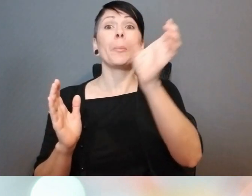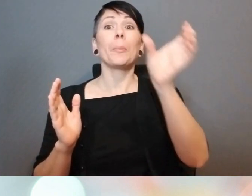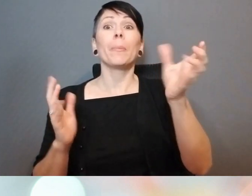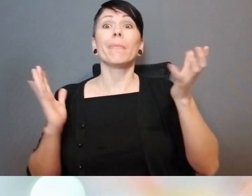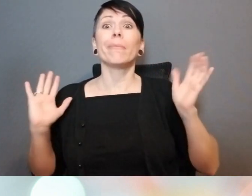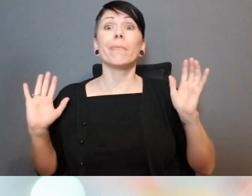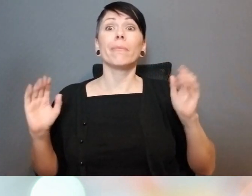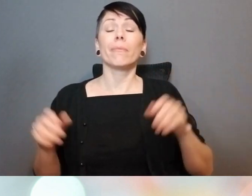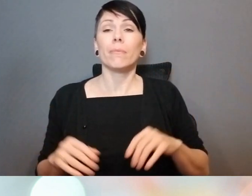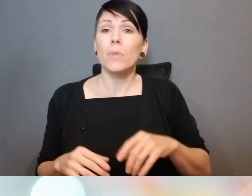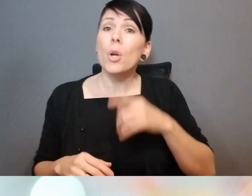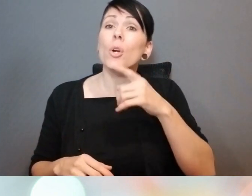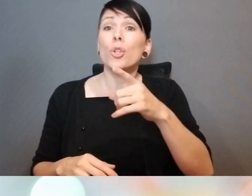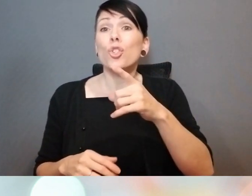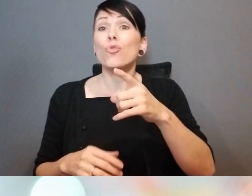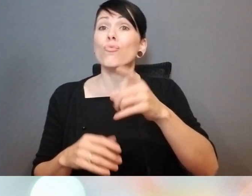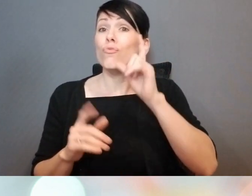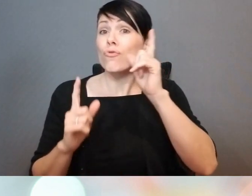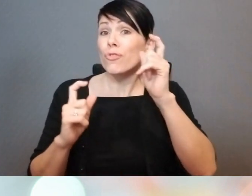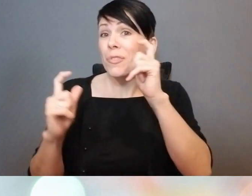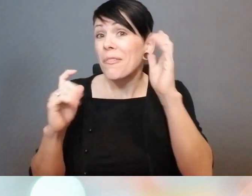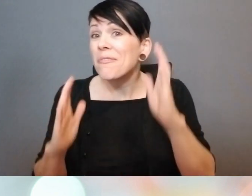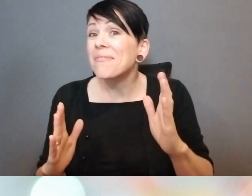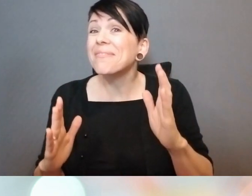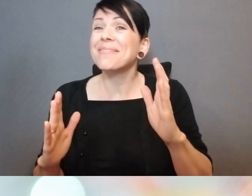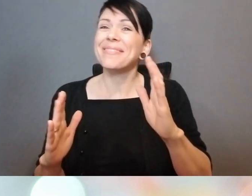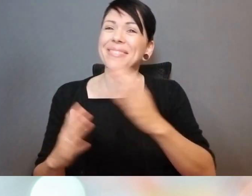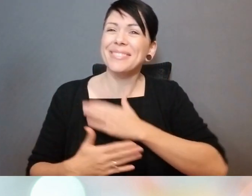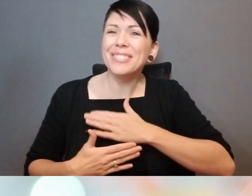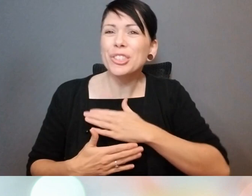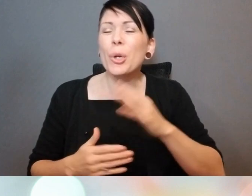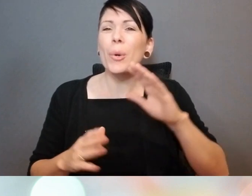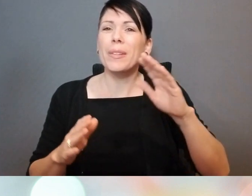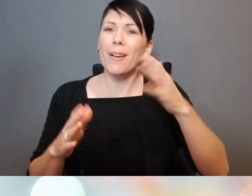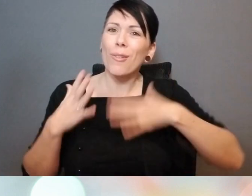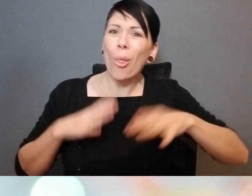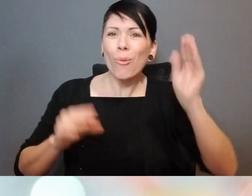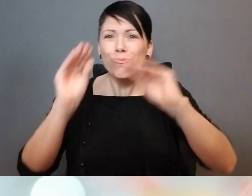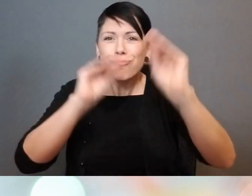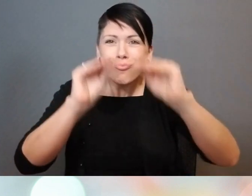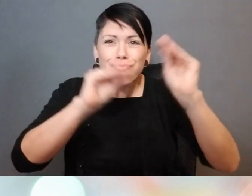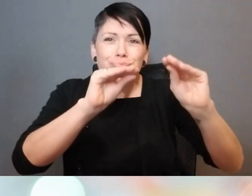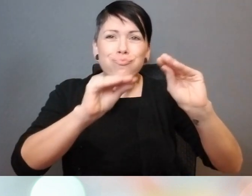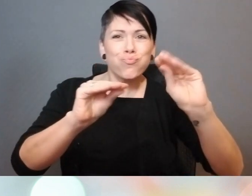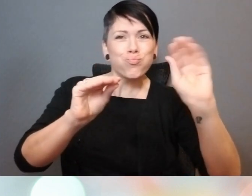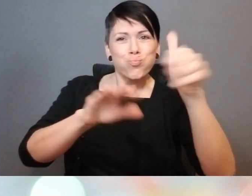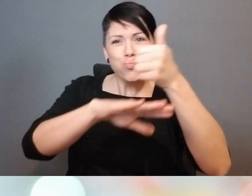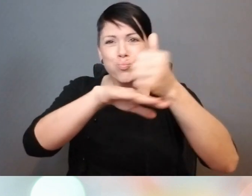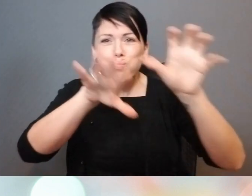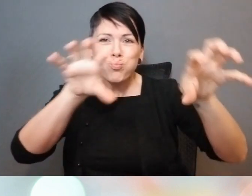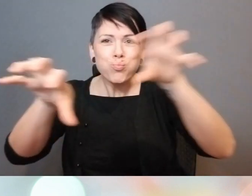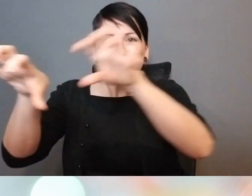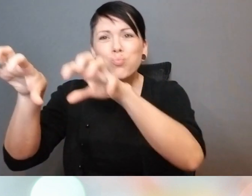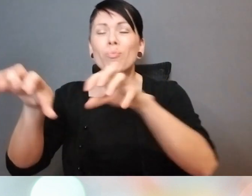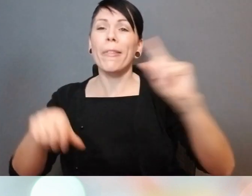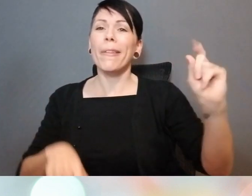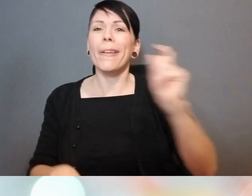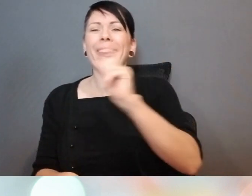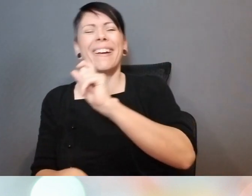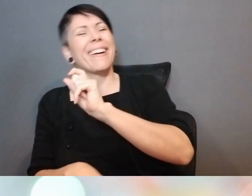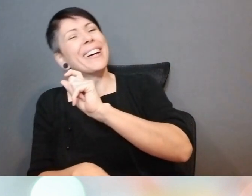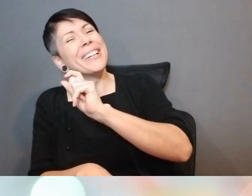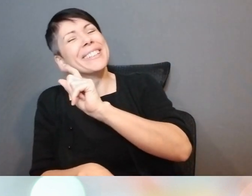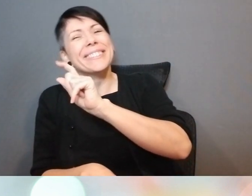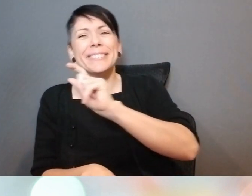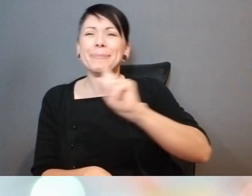or creating displays that you can see regularly throughout your day? Are you someone who plays with their dolls in a more traditional way? In